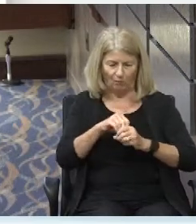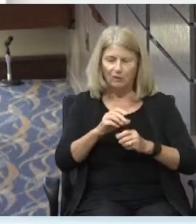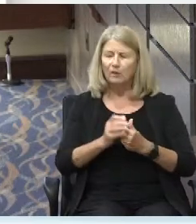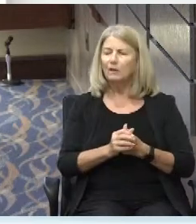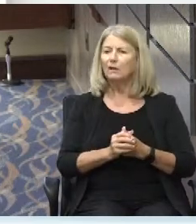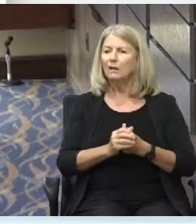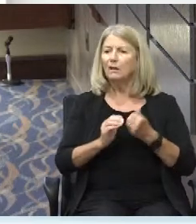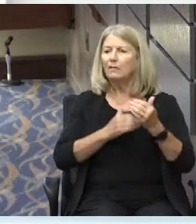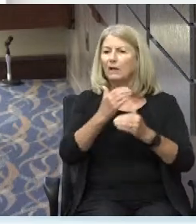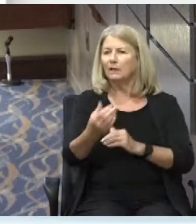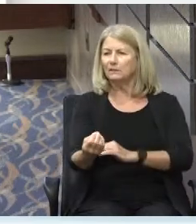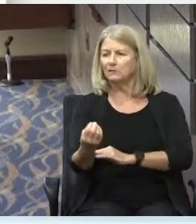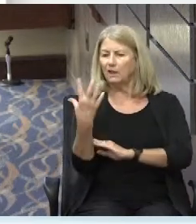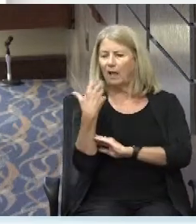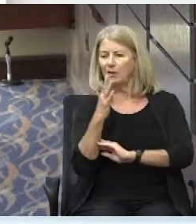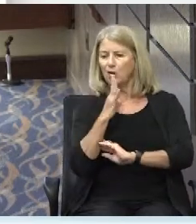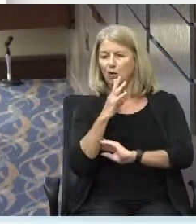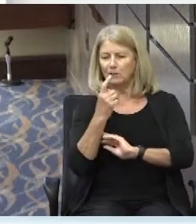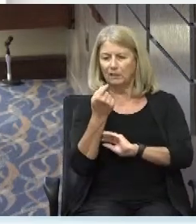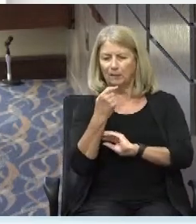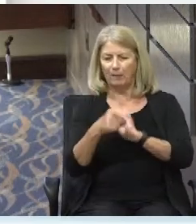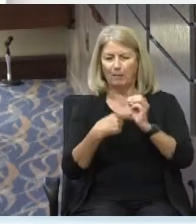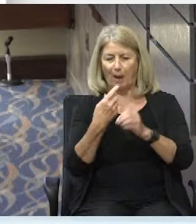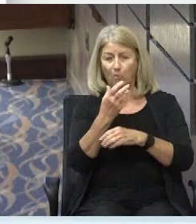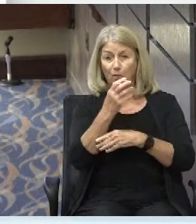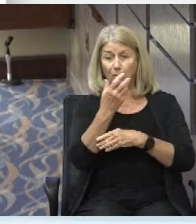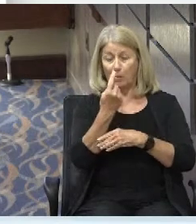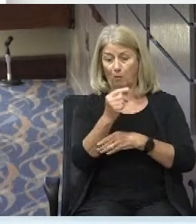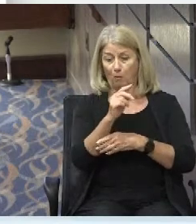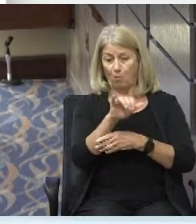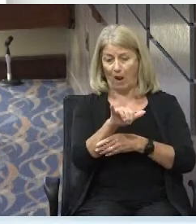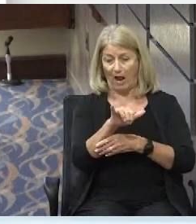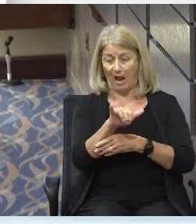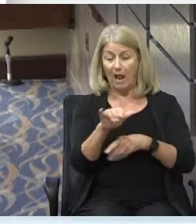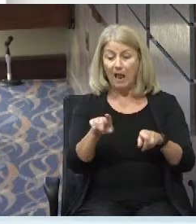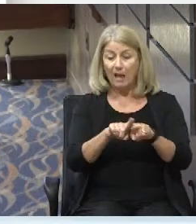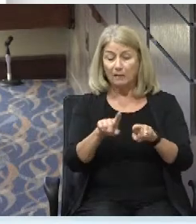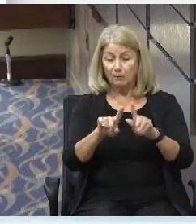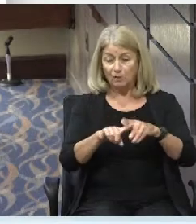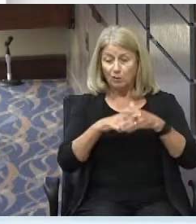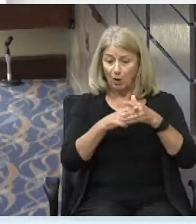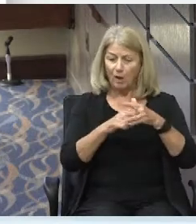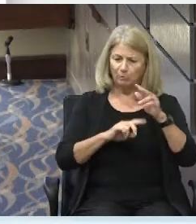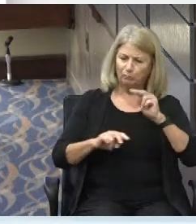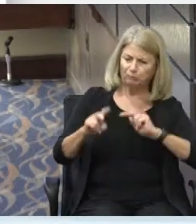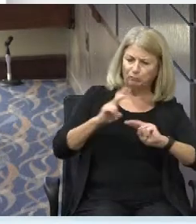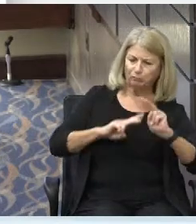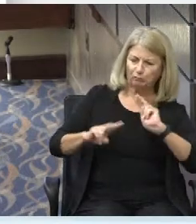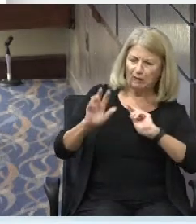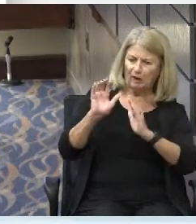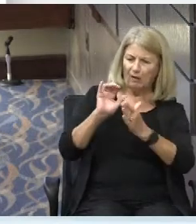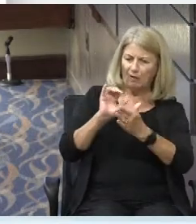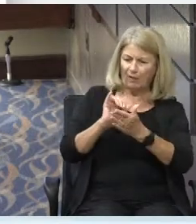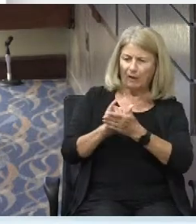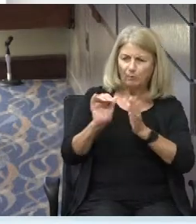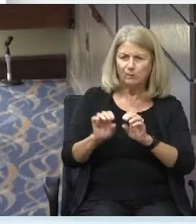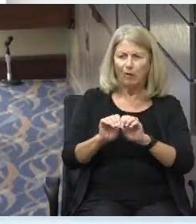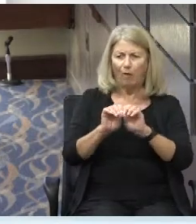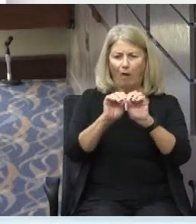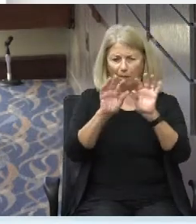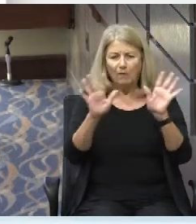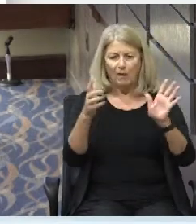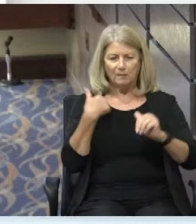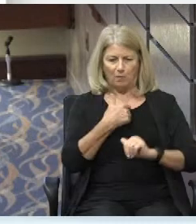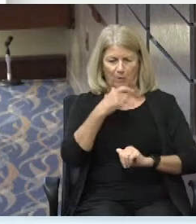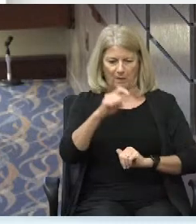This next slide here talks a little bit about the why. As we started looking at this, I think it was pretty obvious that we needed